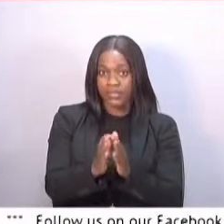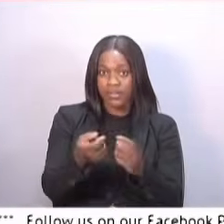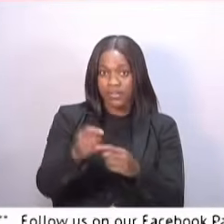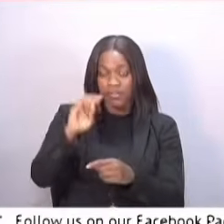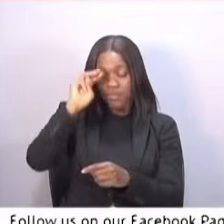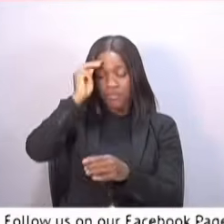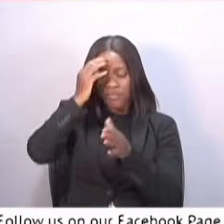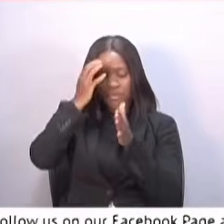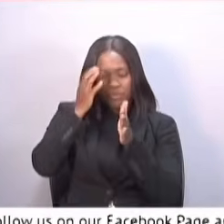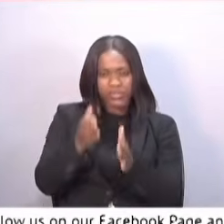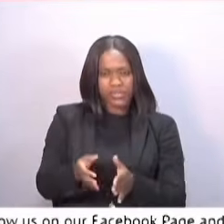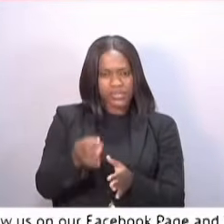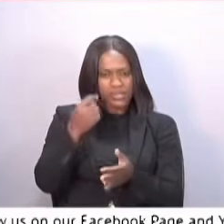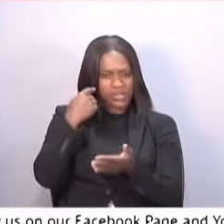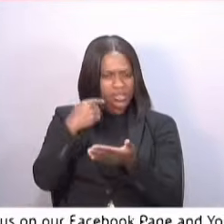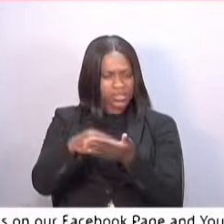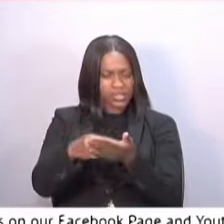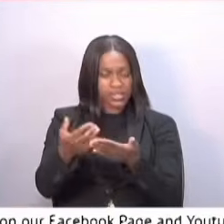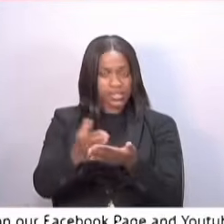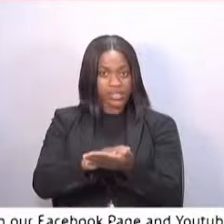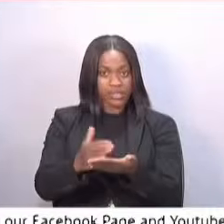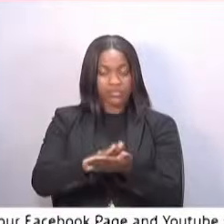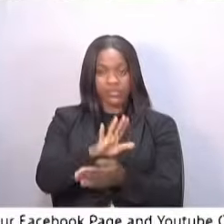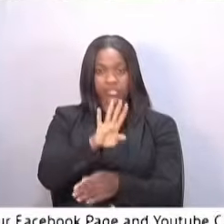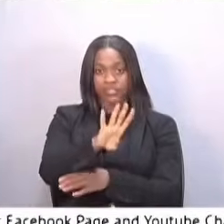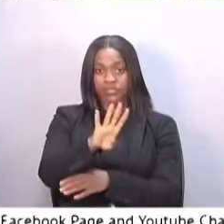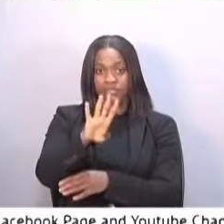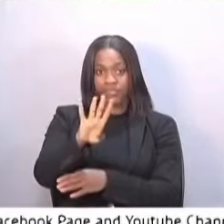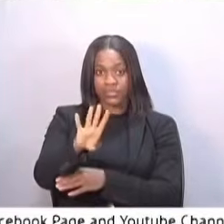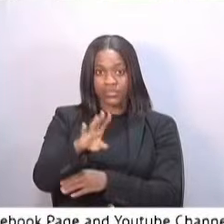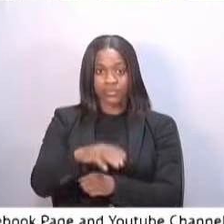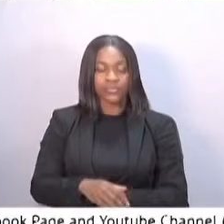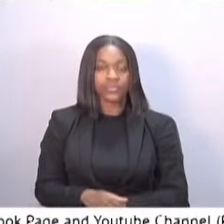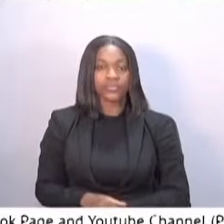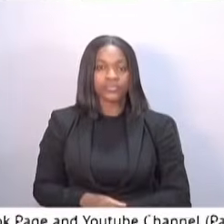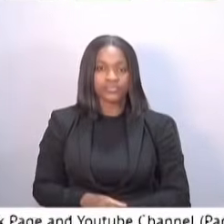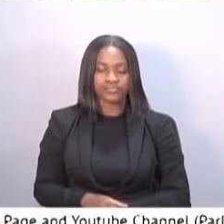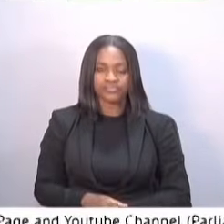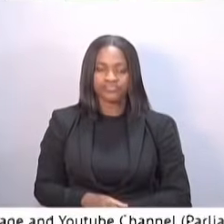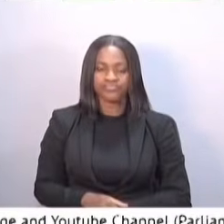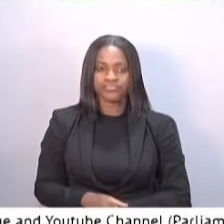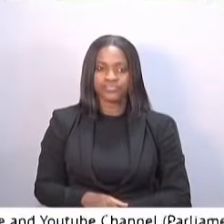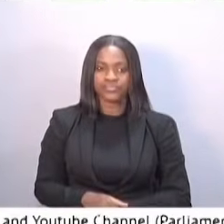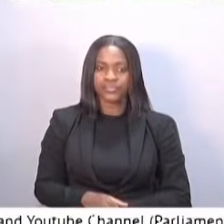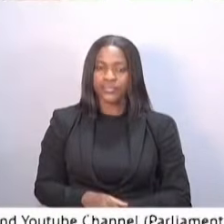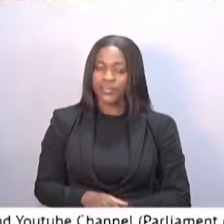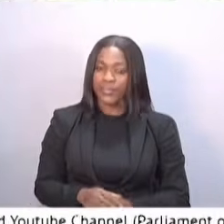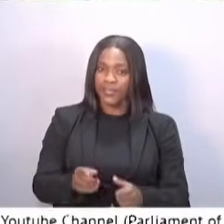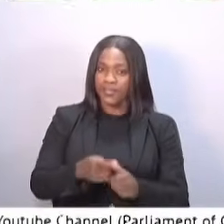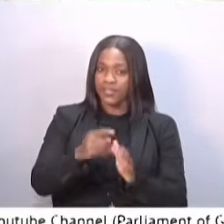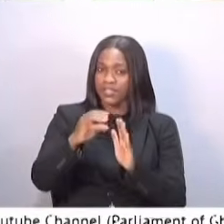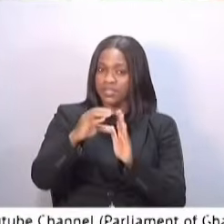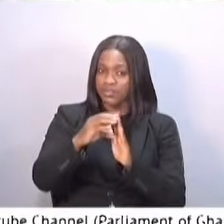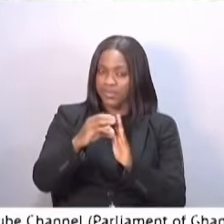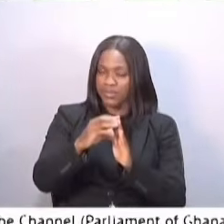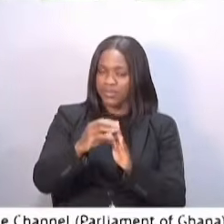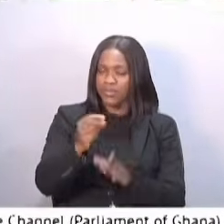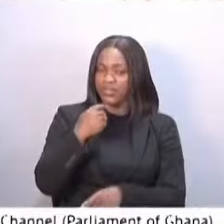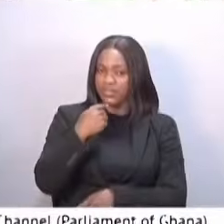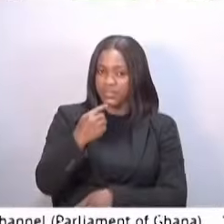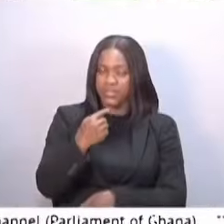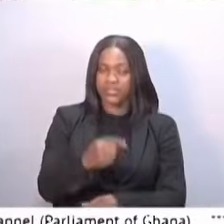the Minister. If you look at page 44, the penultimate paragraph, he has indicated